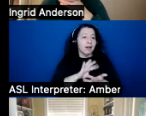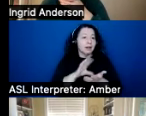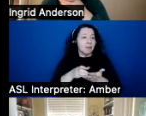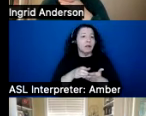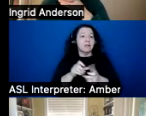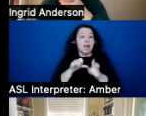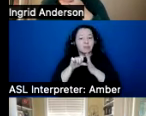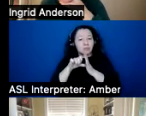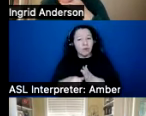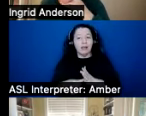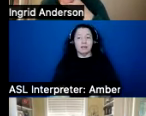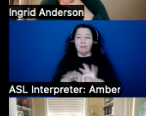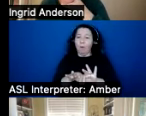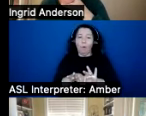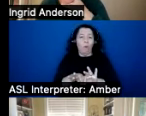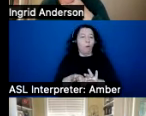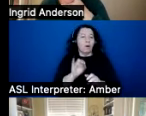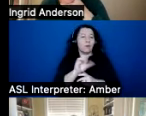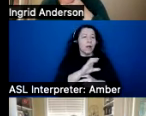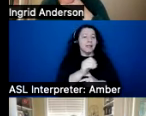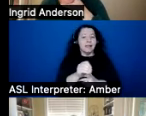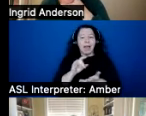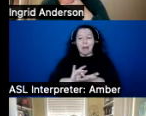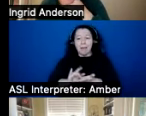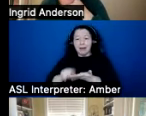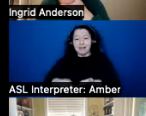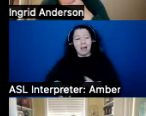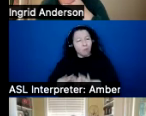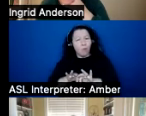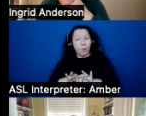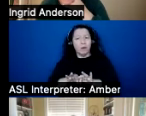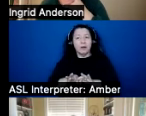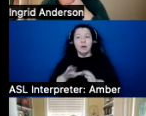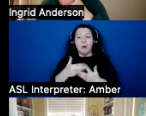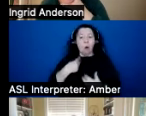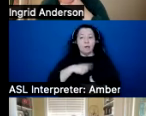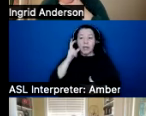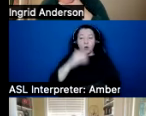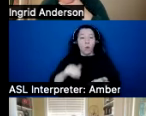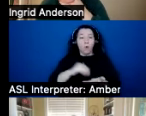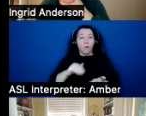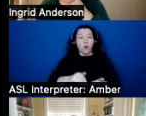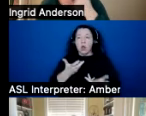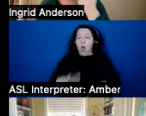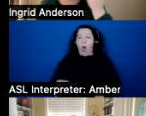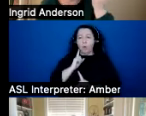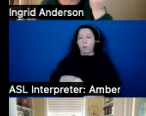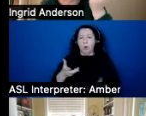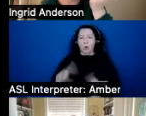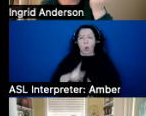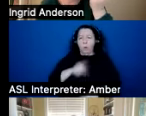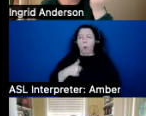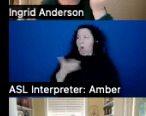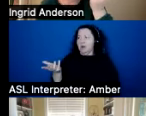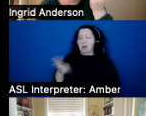and medical exam? I think a lot of us have probably heard time and time again, I don't want to report because I don't want